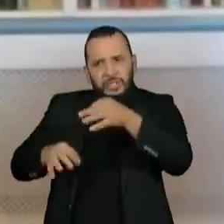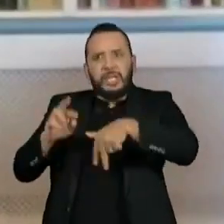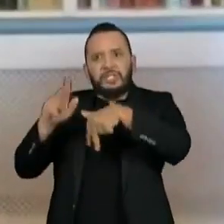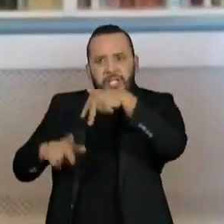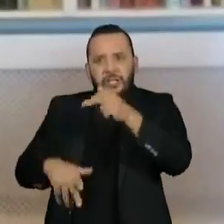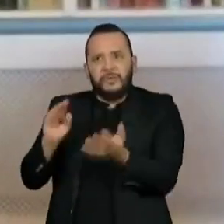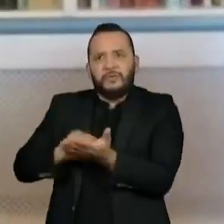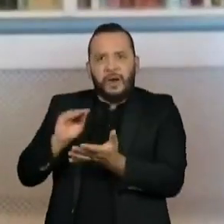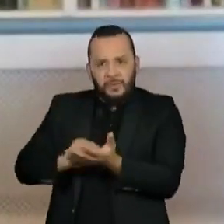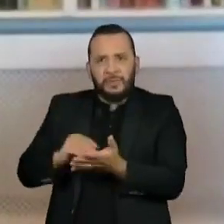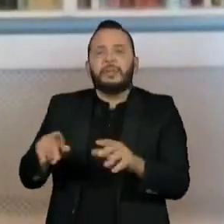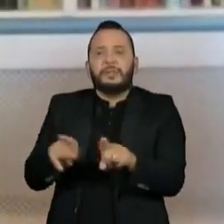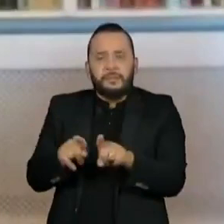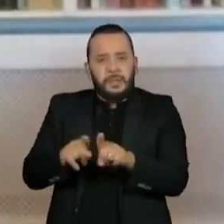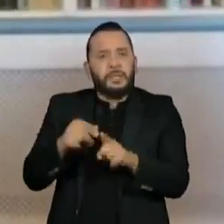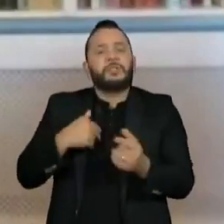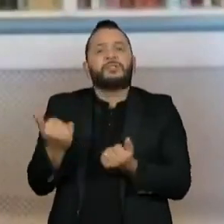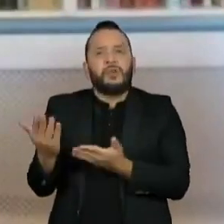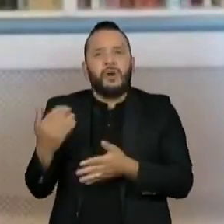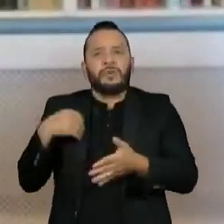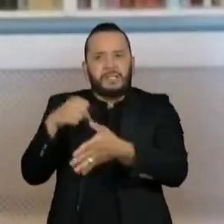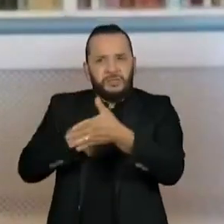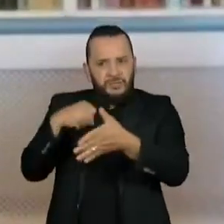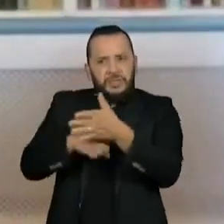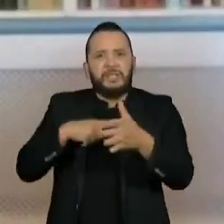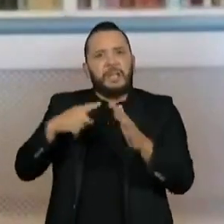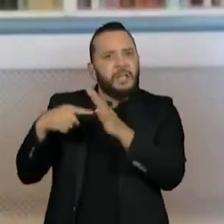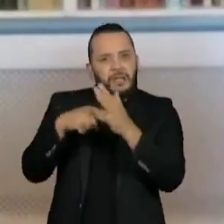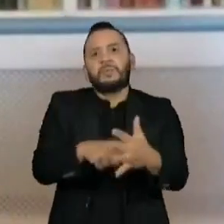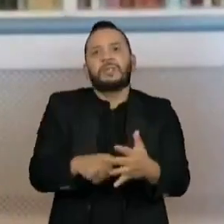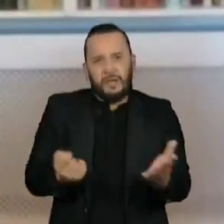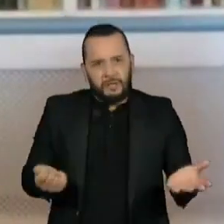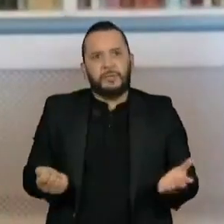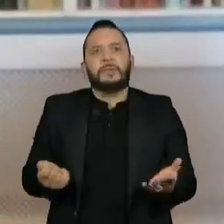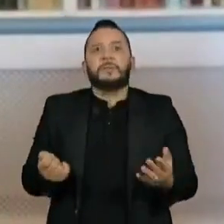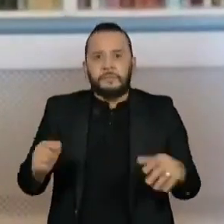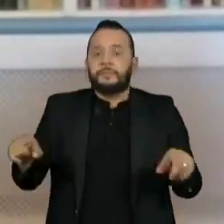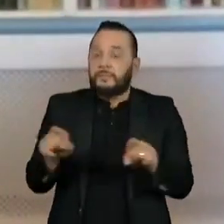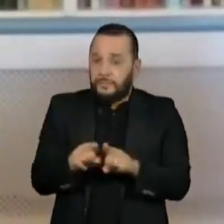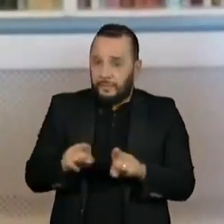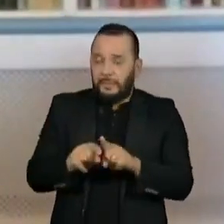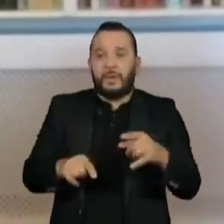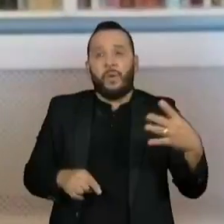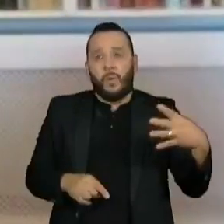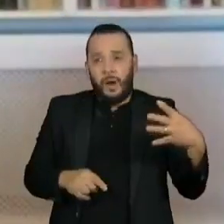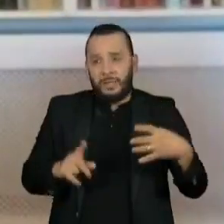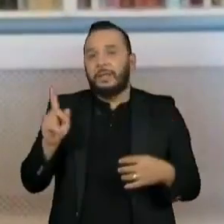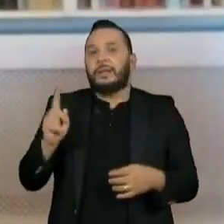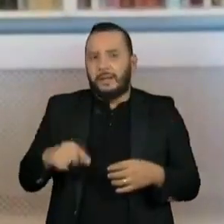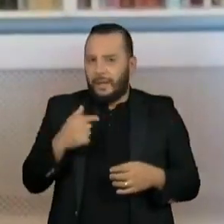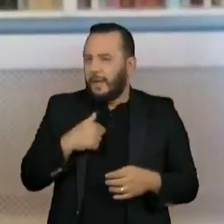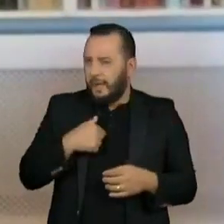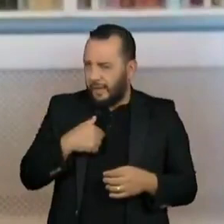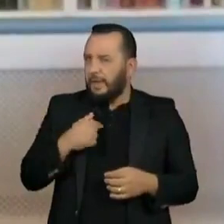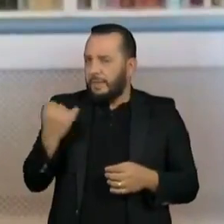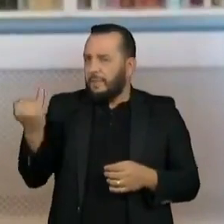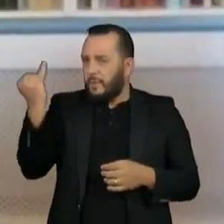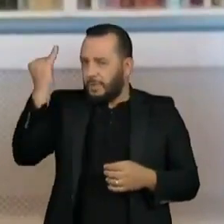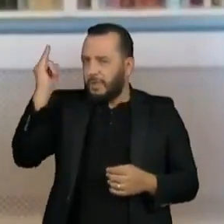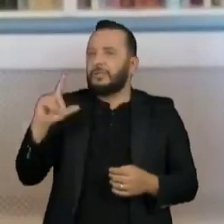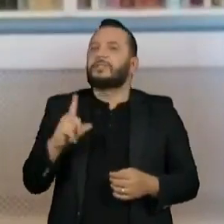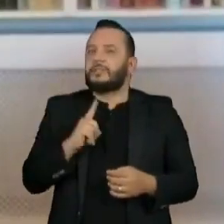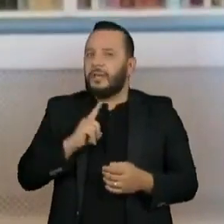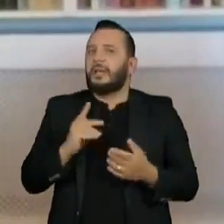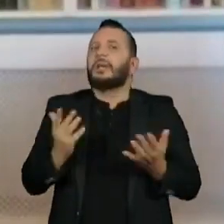that young activists have been calling us out on and rightly and fourthly, and this is a subtle one but very